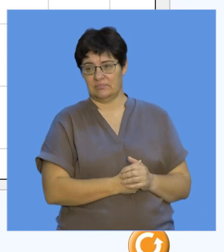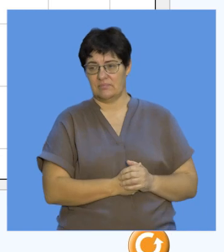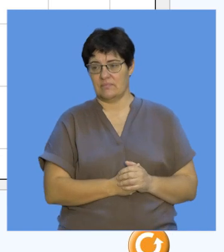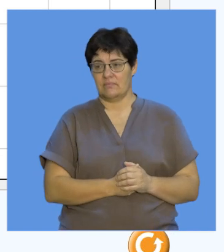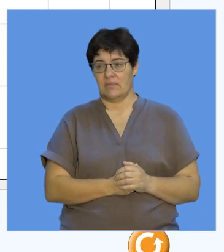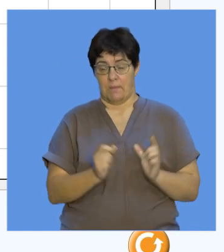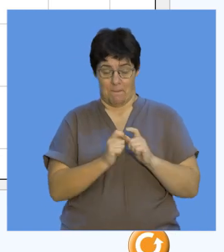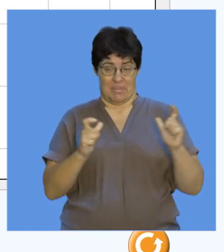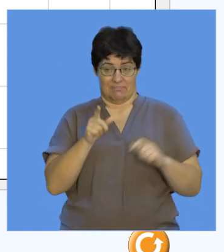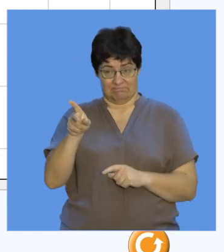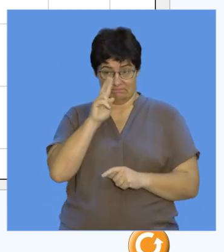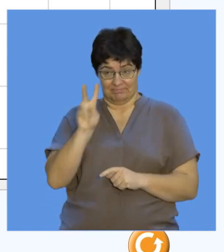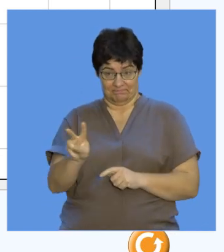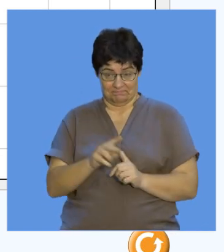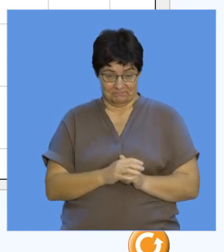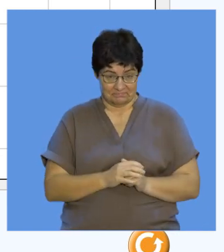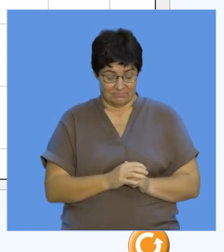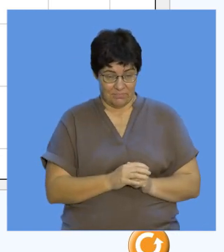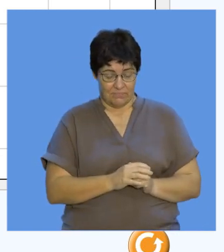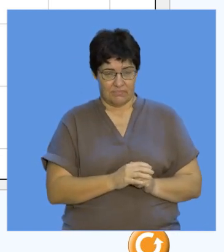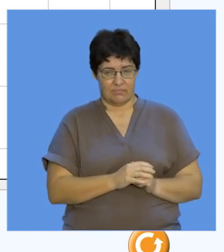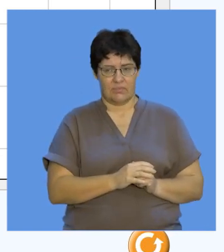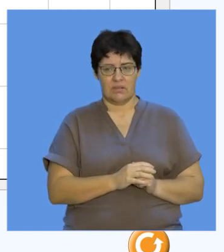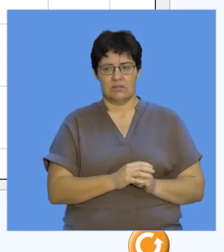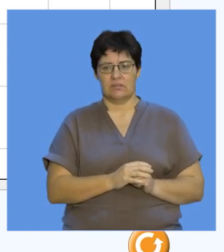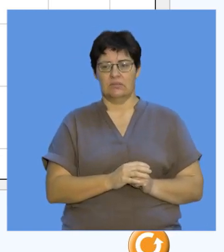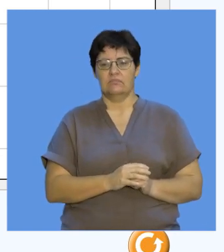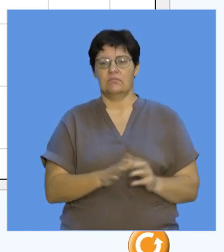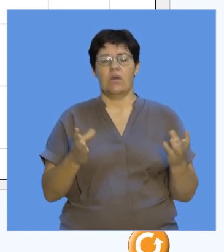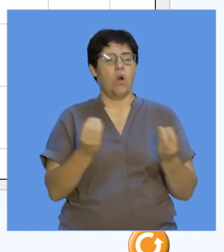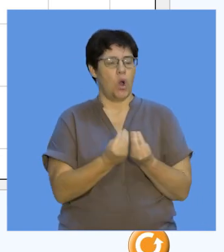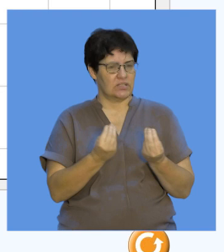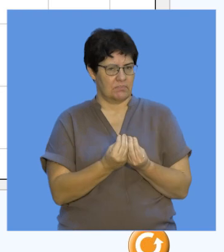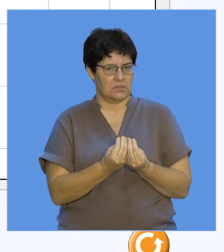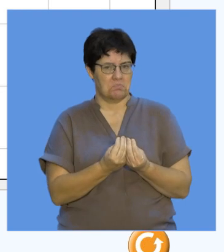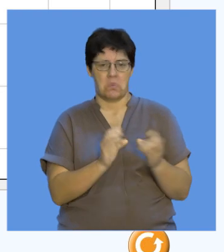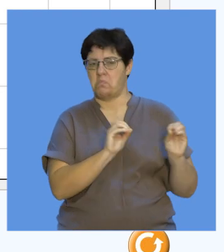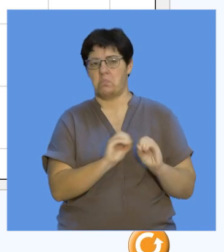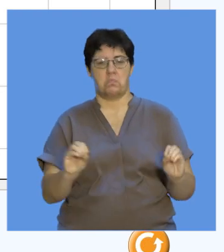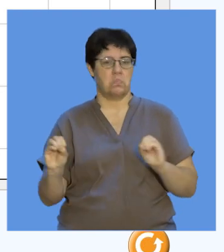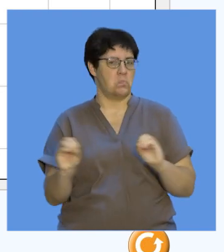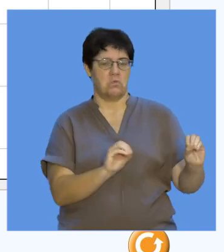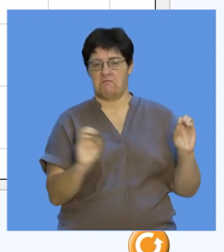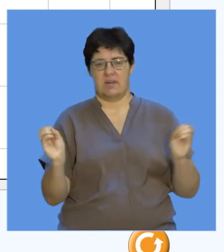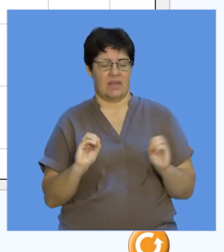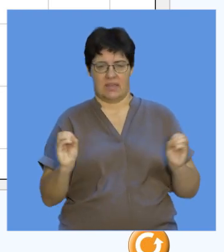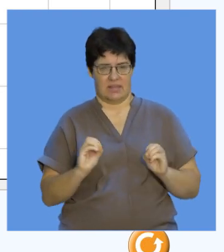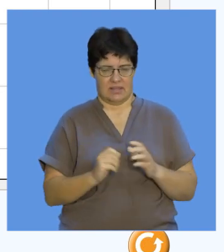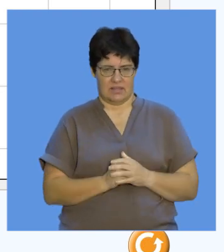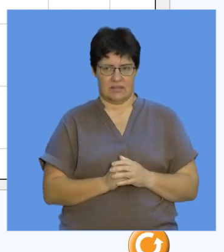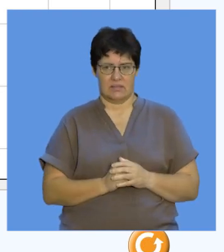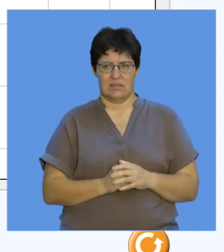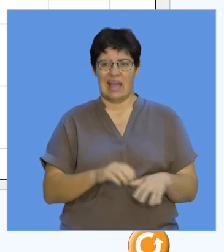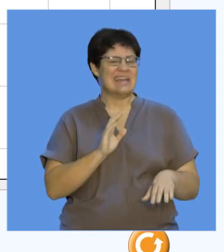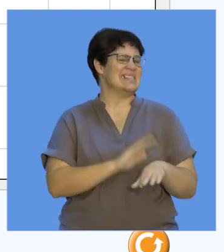we go. So at the moment, my two objects aren't moving. We're not going to worry about the